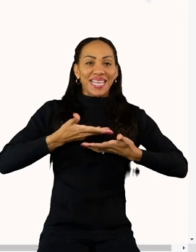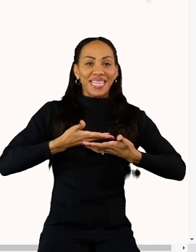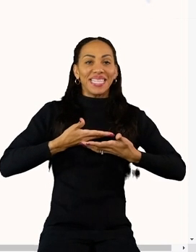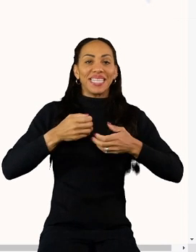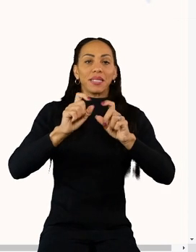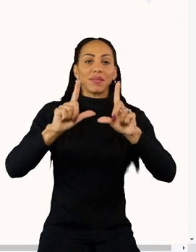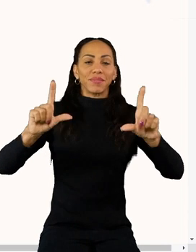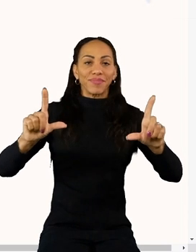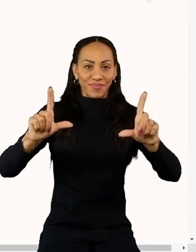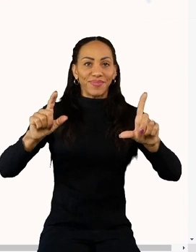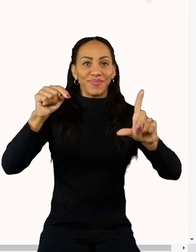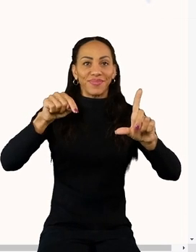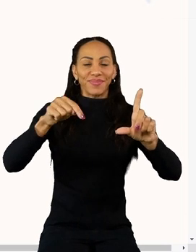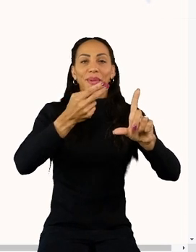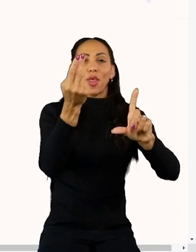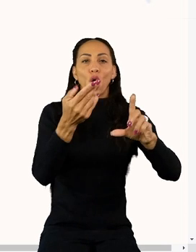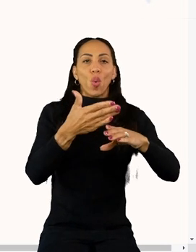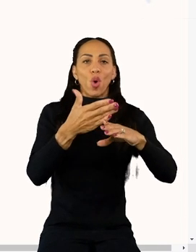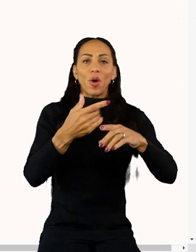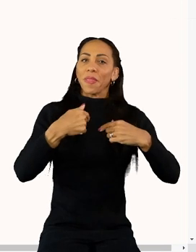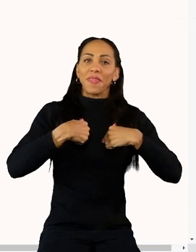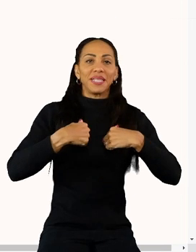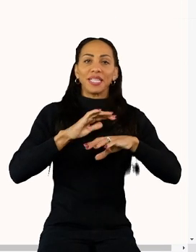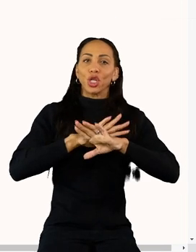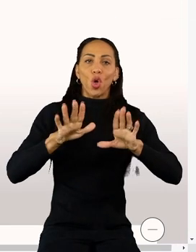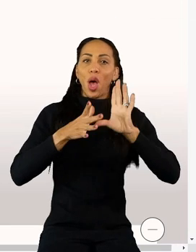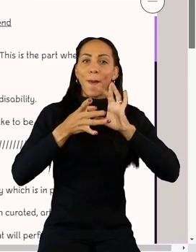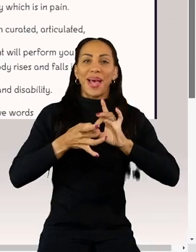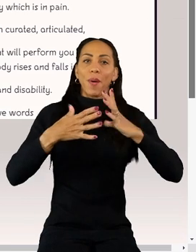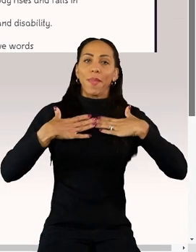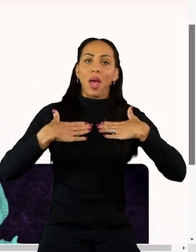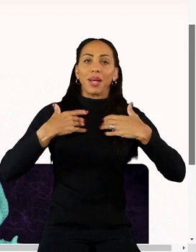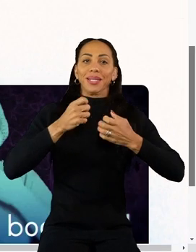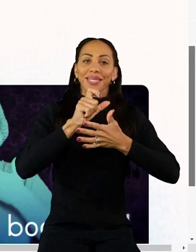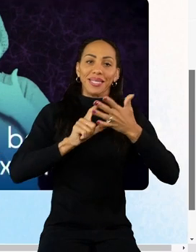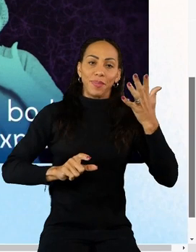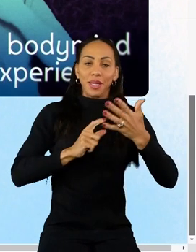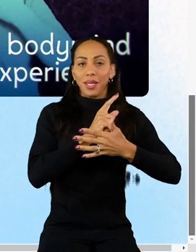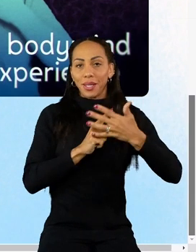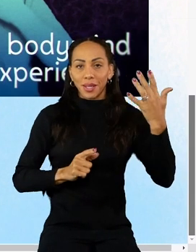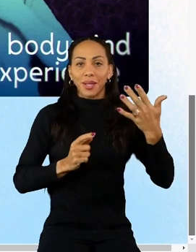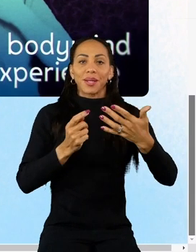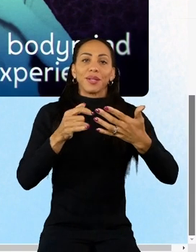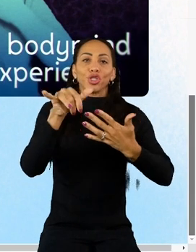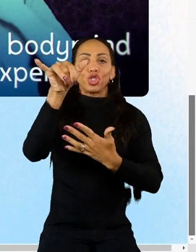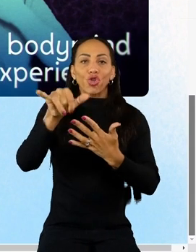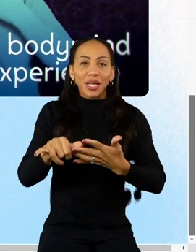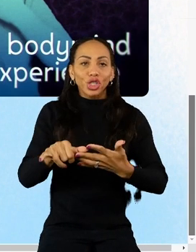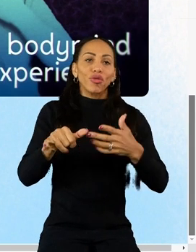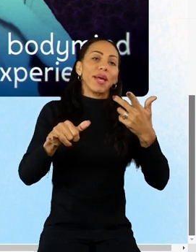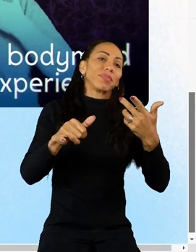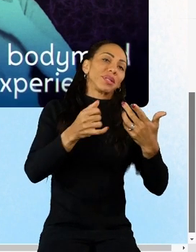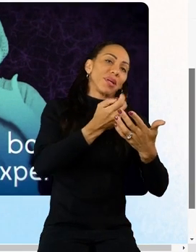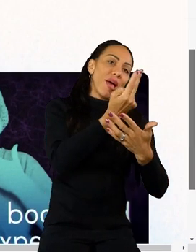This is a page that gives you one of the artworks, which is called This Is Not a Piece About My Disability. And as you can see, you've got the artwork